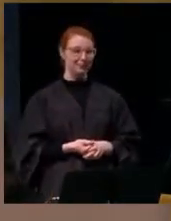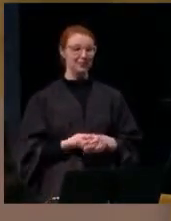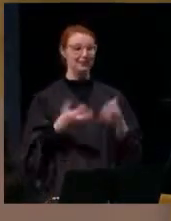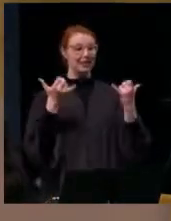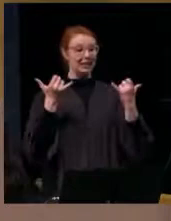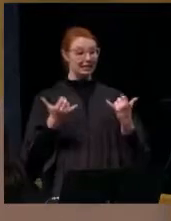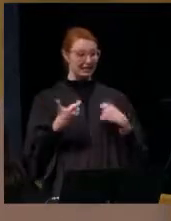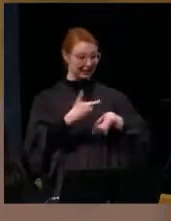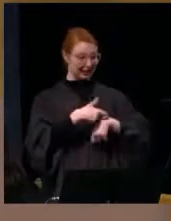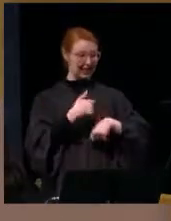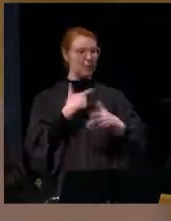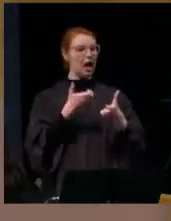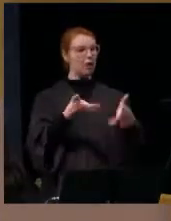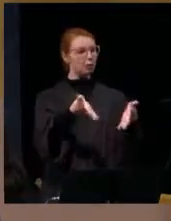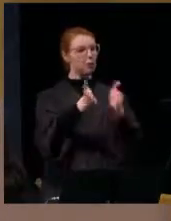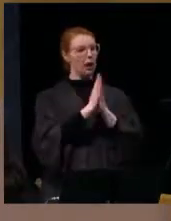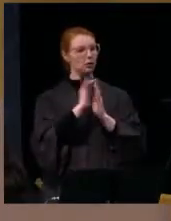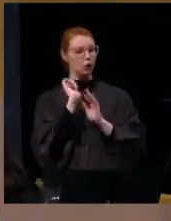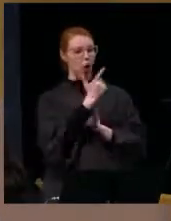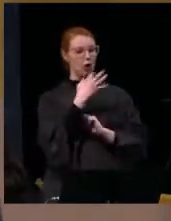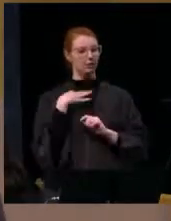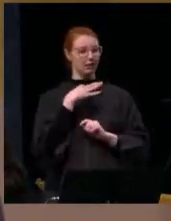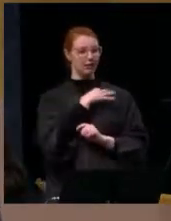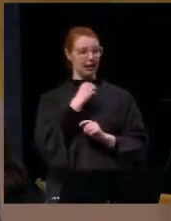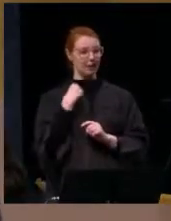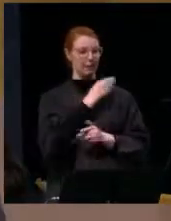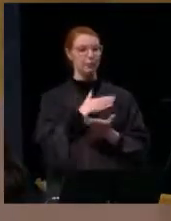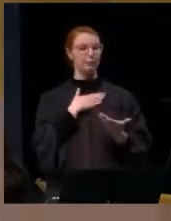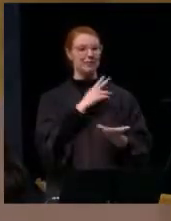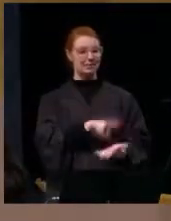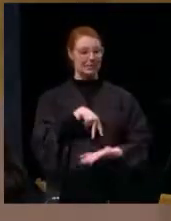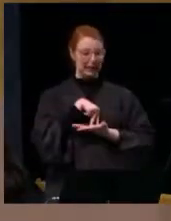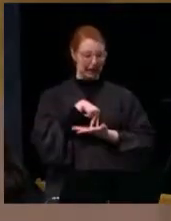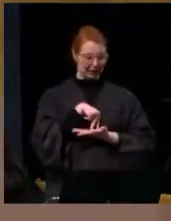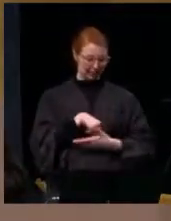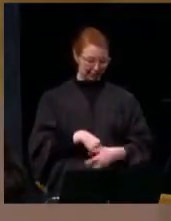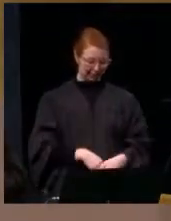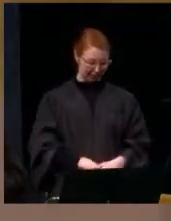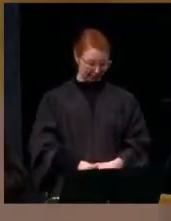time, I'd like to ask all of our staff members to stand.